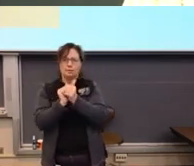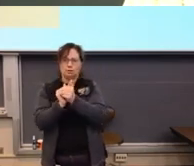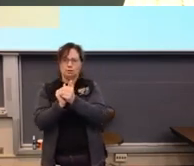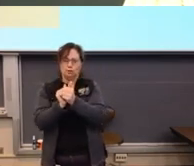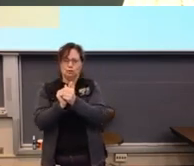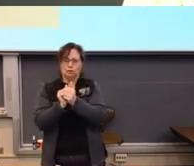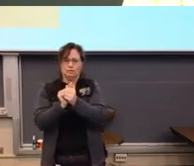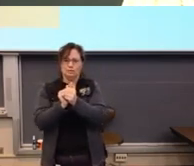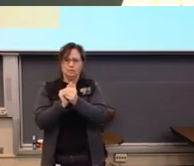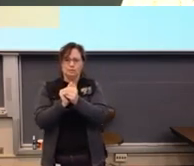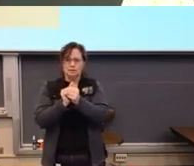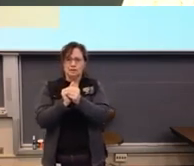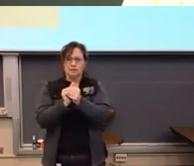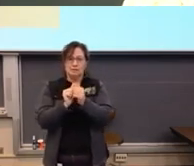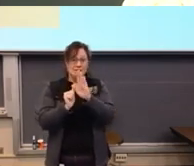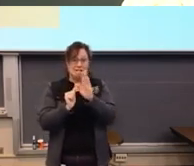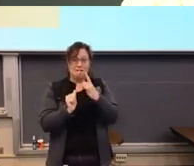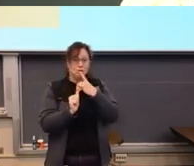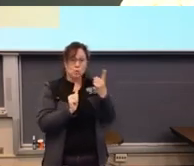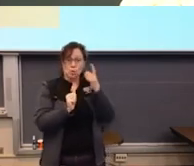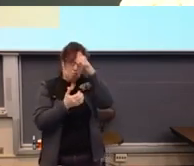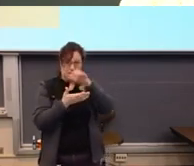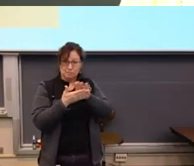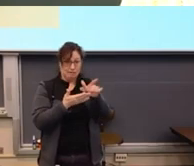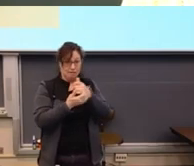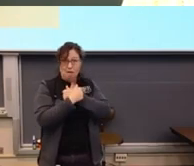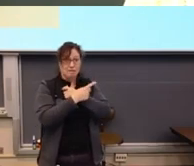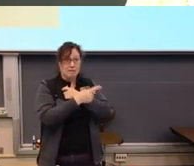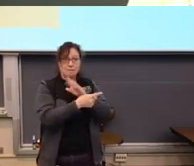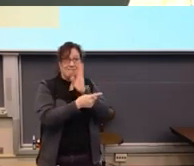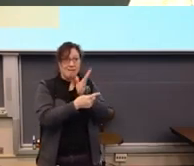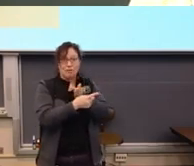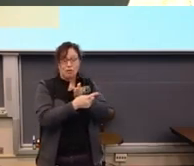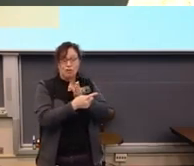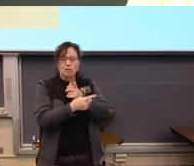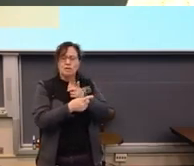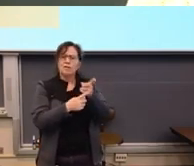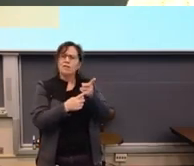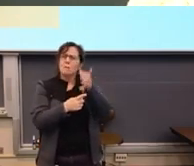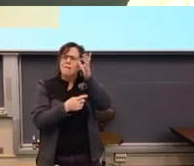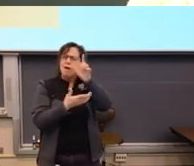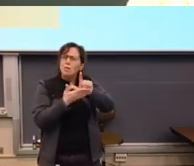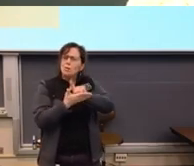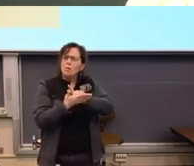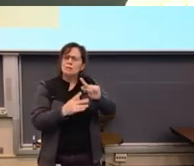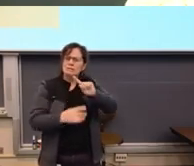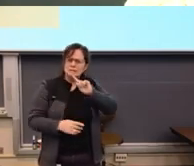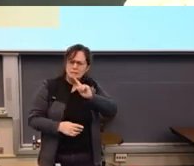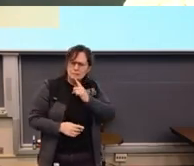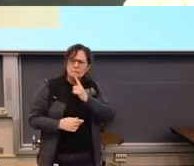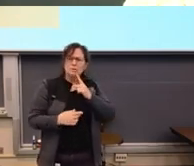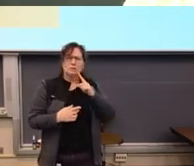but he never told my husband that he loved him, and he had a lot of